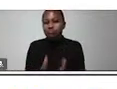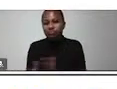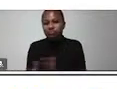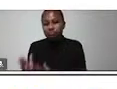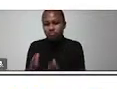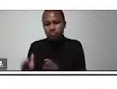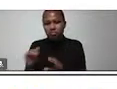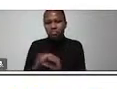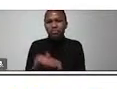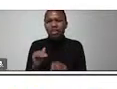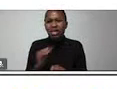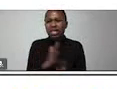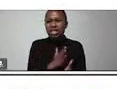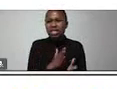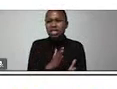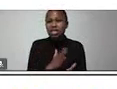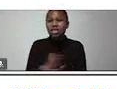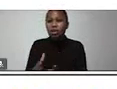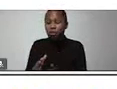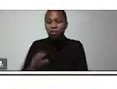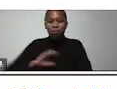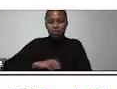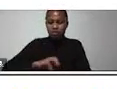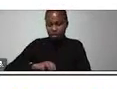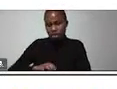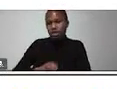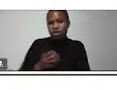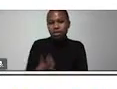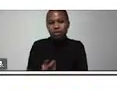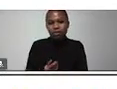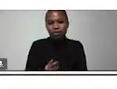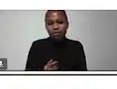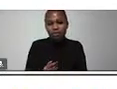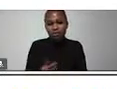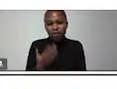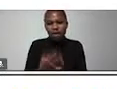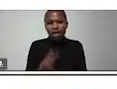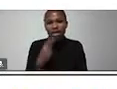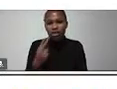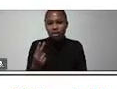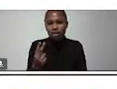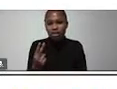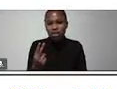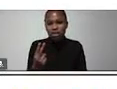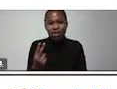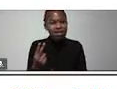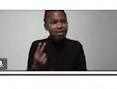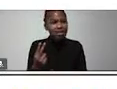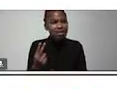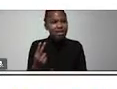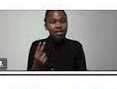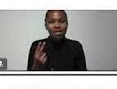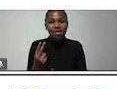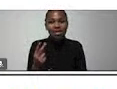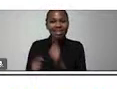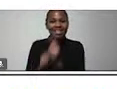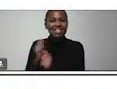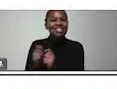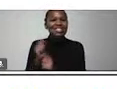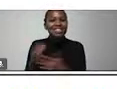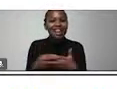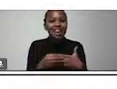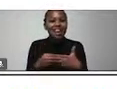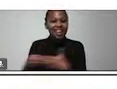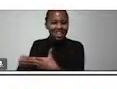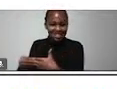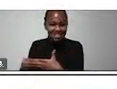some actually of these provinces. If I can actually now just think actually on top of my head, you know, under the Regional Leaders Summit, Georgia